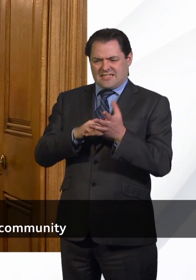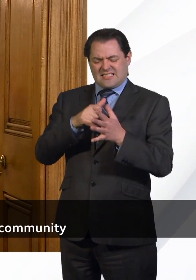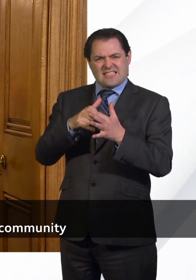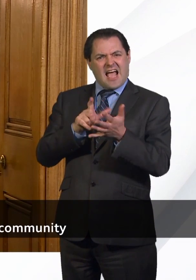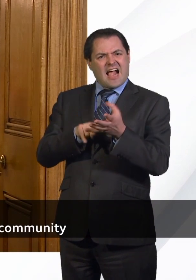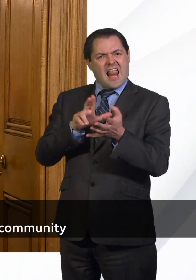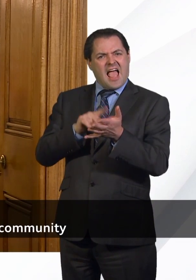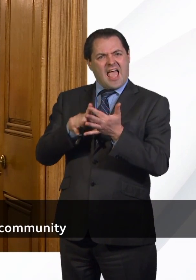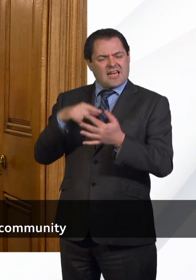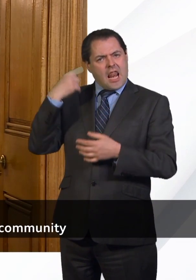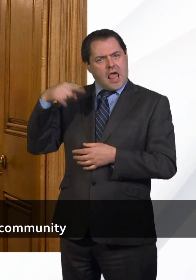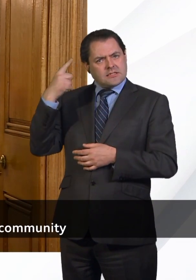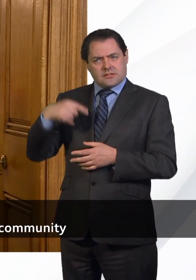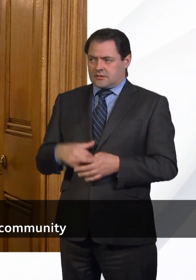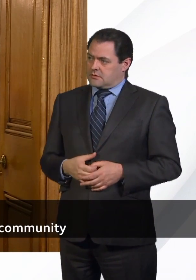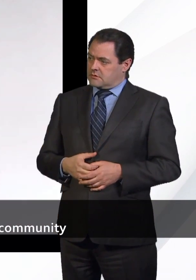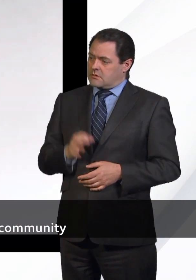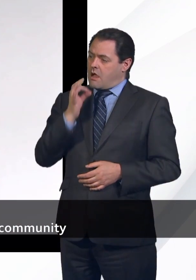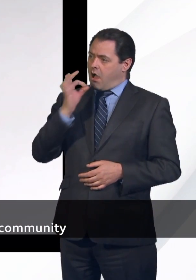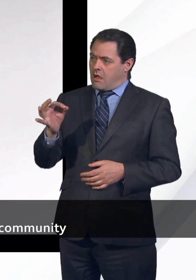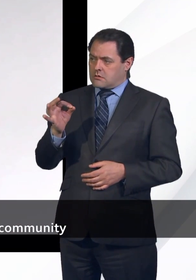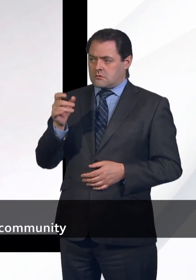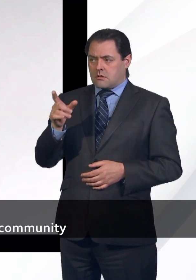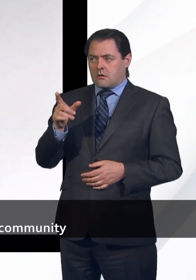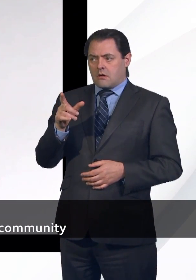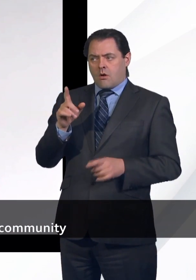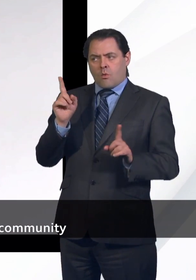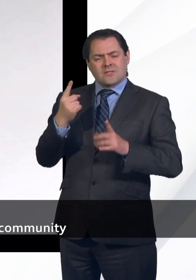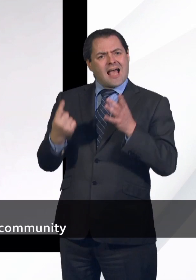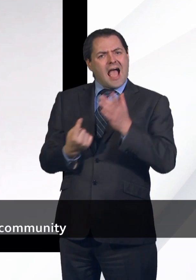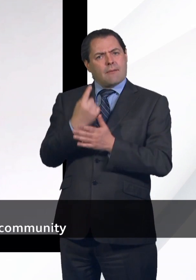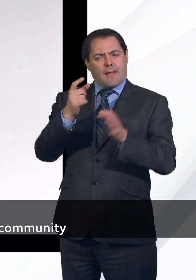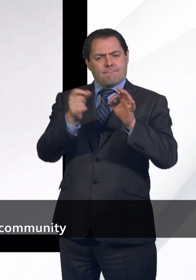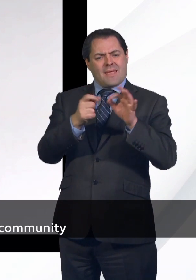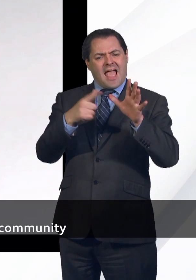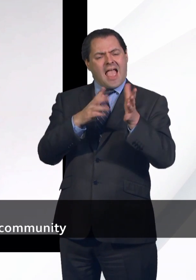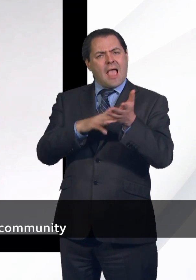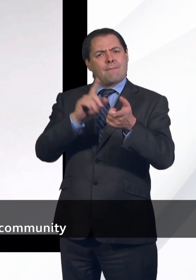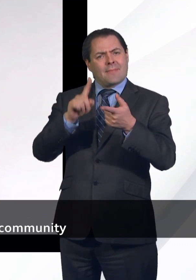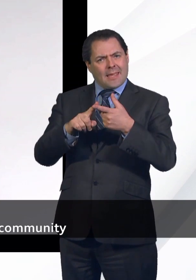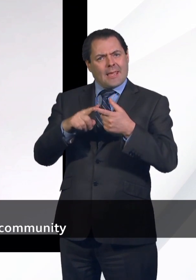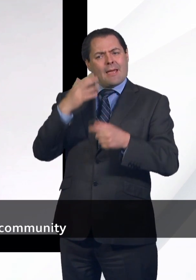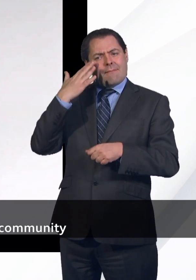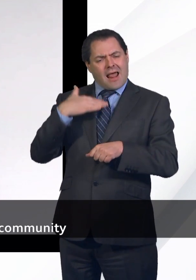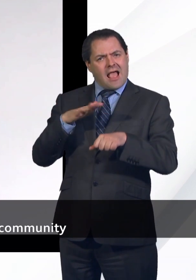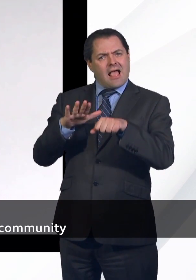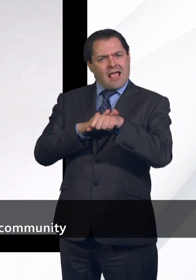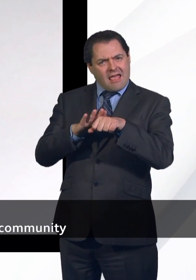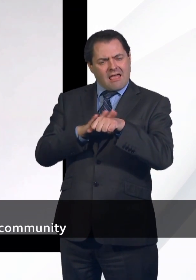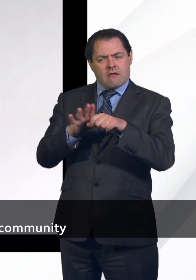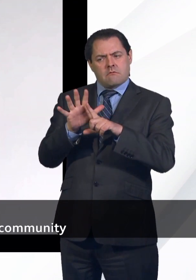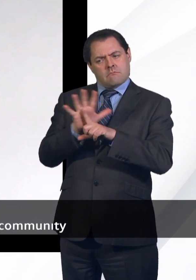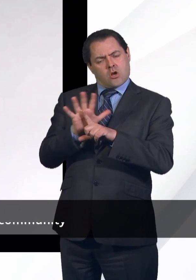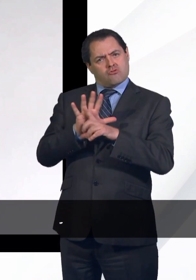What is being done to ensure that BAME key workers are not disproportionately affected by COVID-19? And